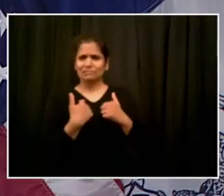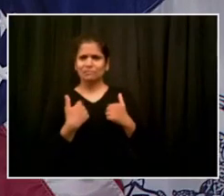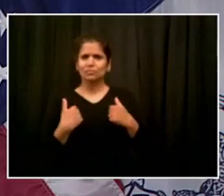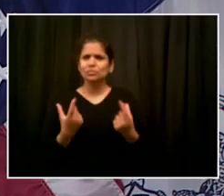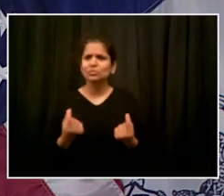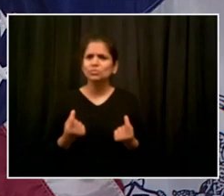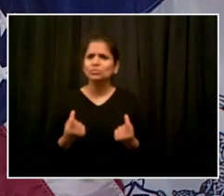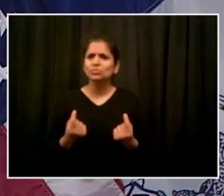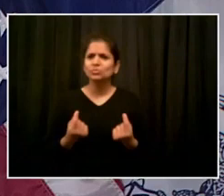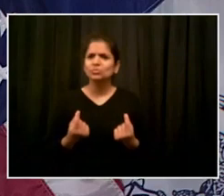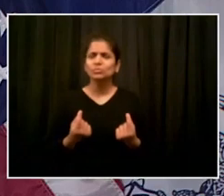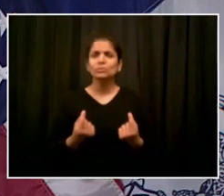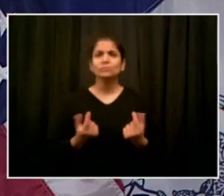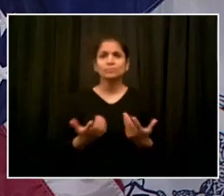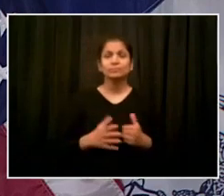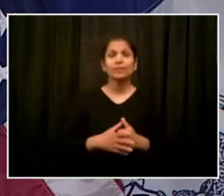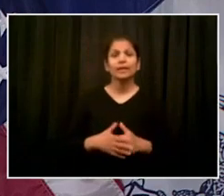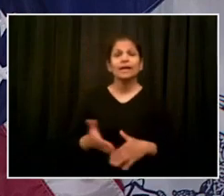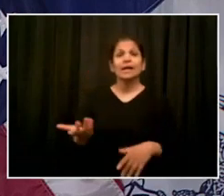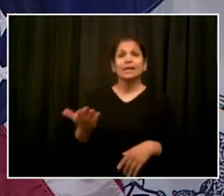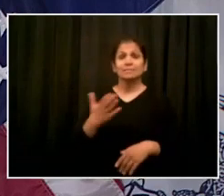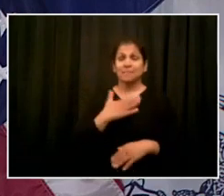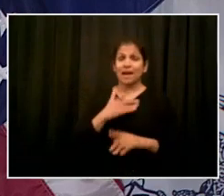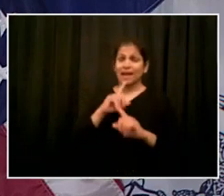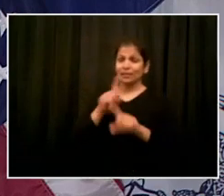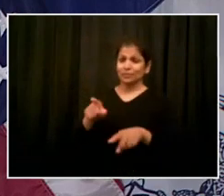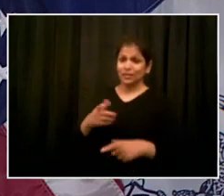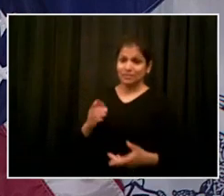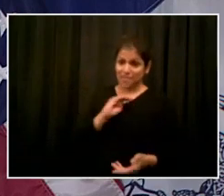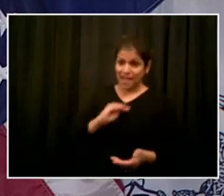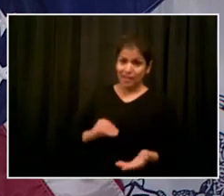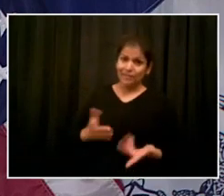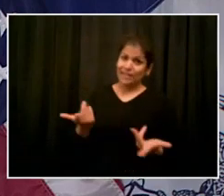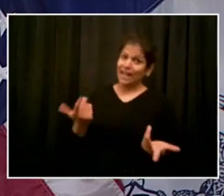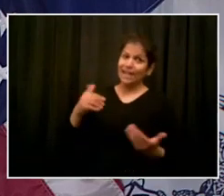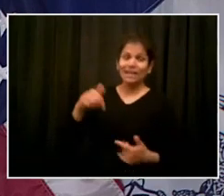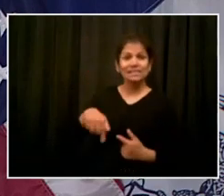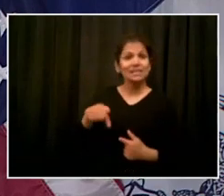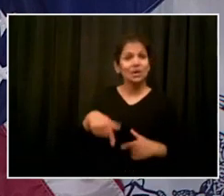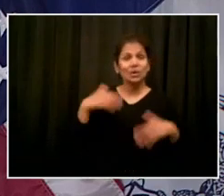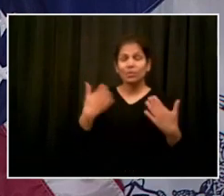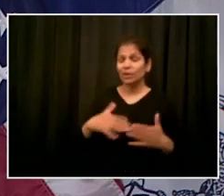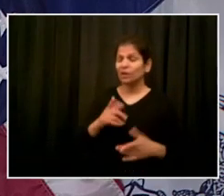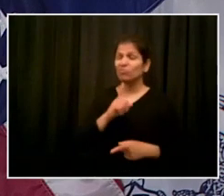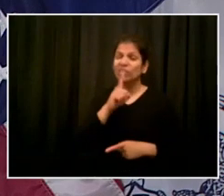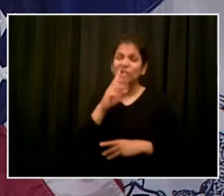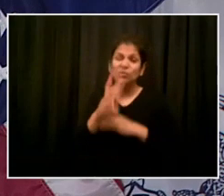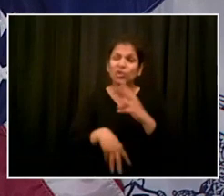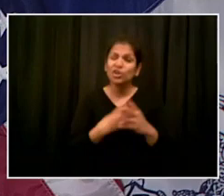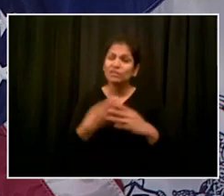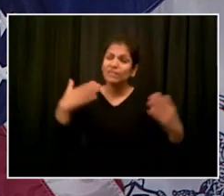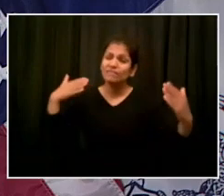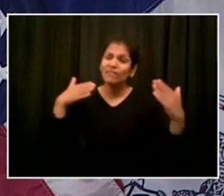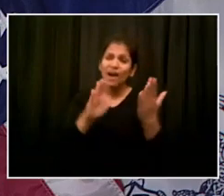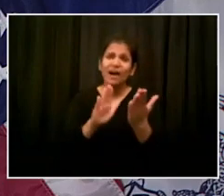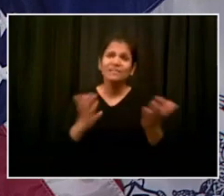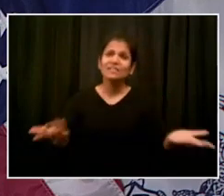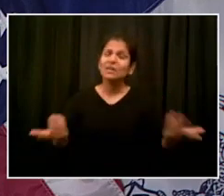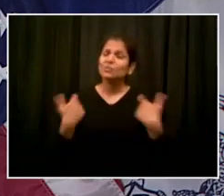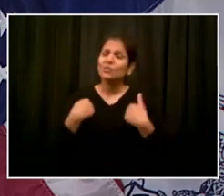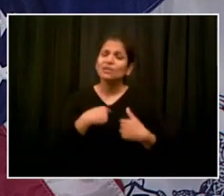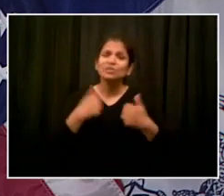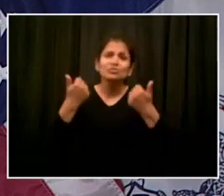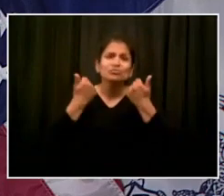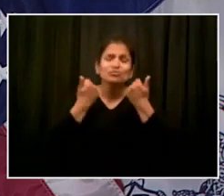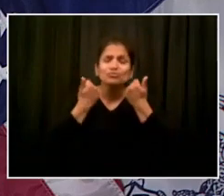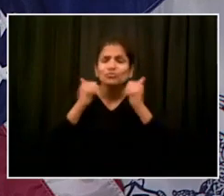We were trying, obviously, always to have a solution for every problem we can have a solution for. But I really